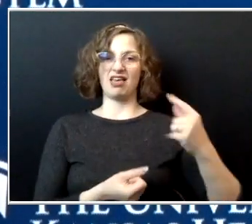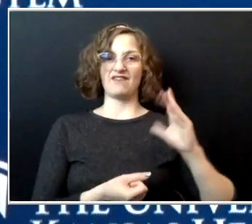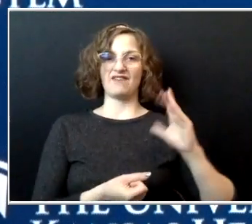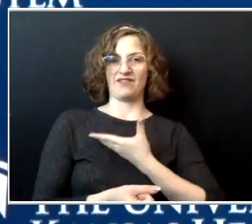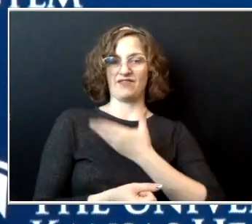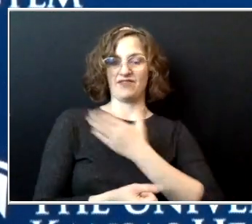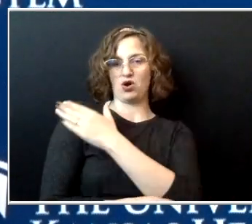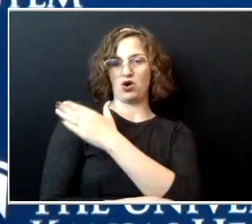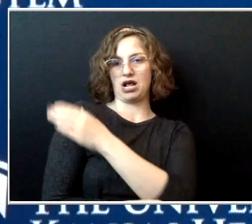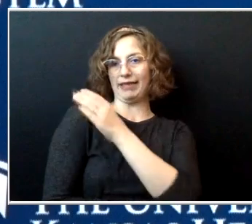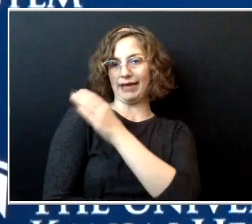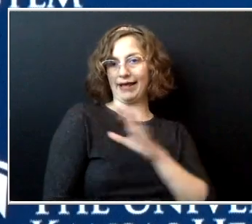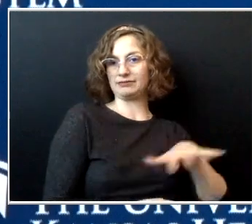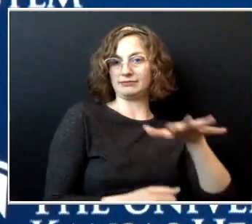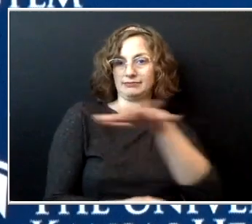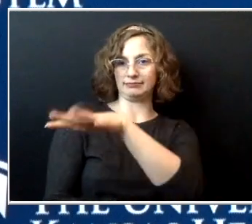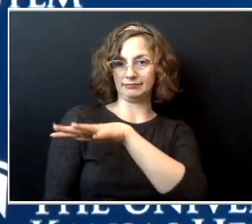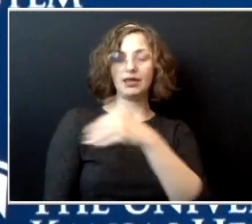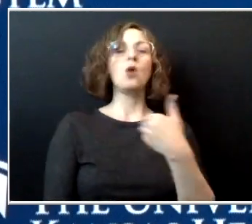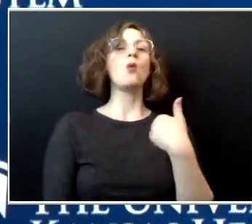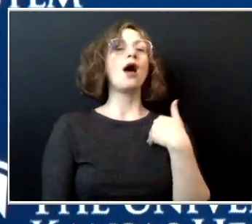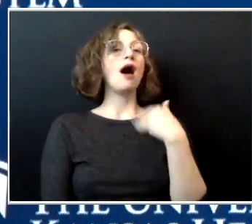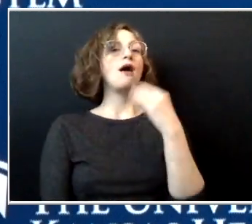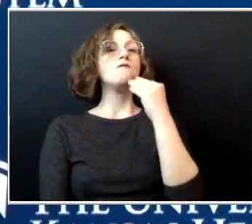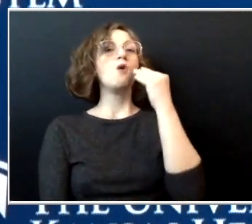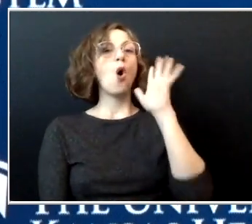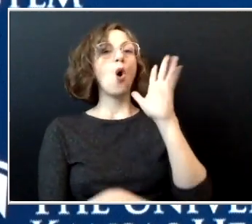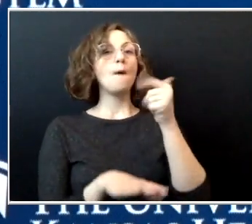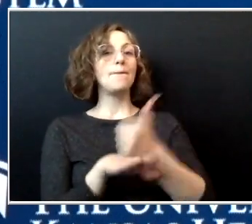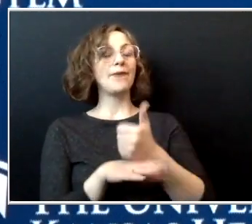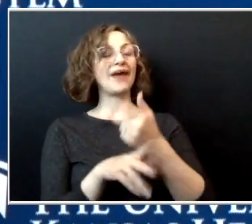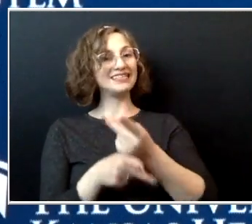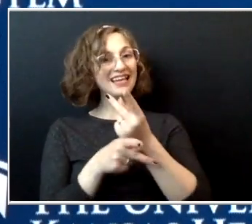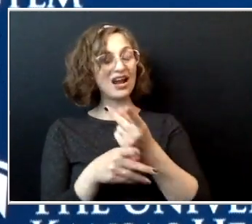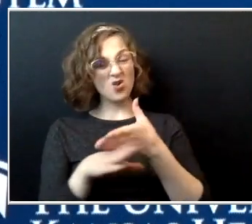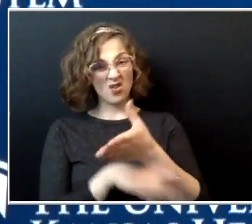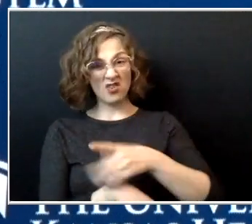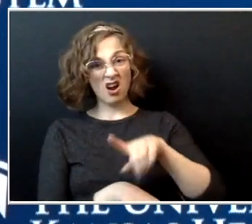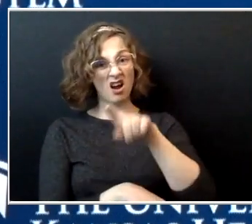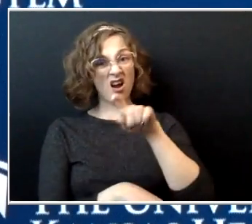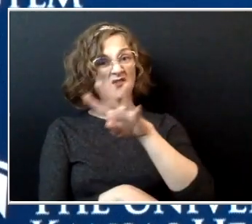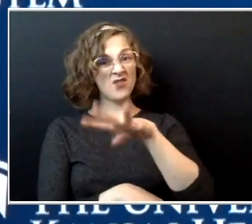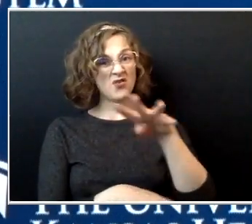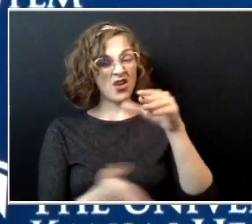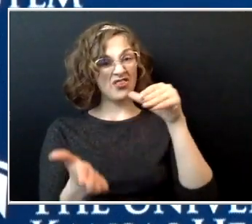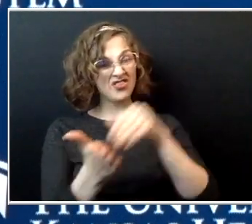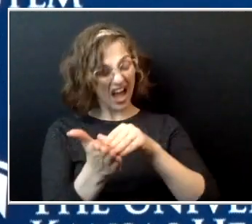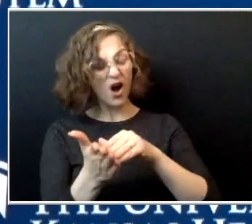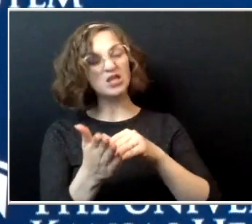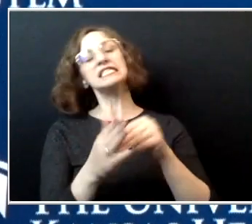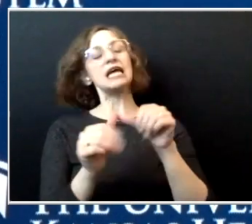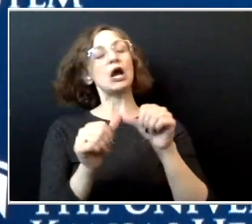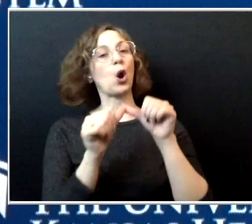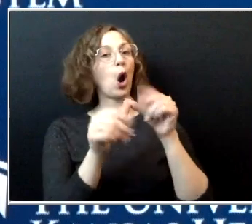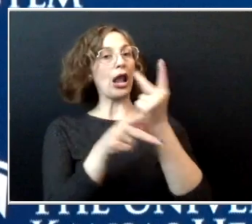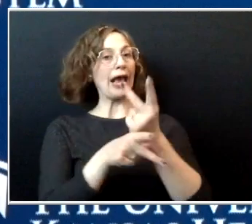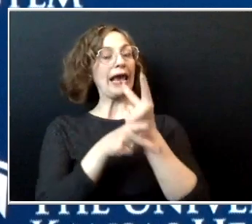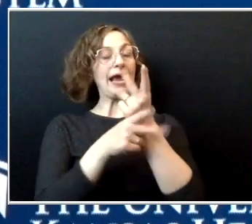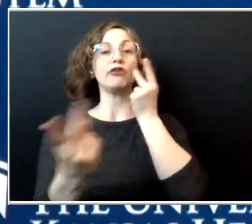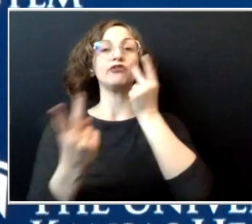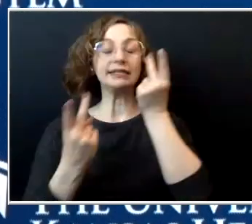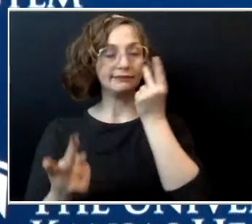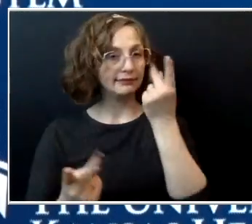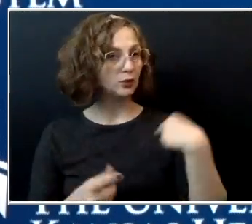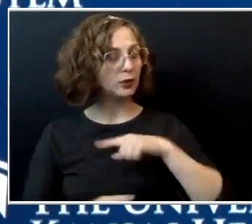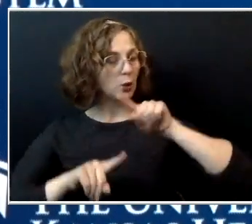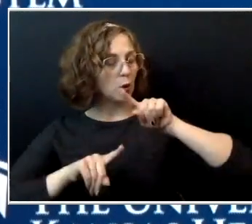more than 144,000 chronic care management and remote patient monitoring visits where we're actually connecting to patients in their home and